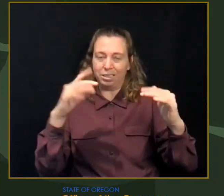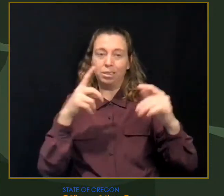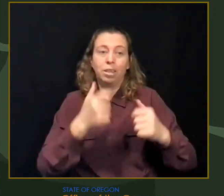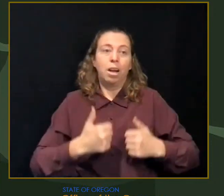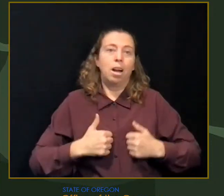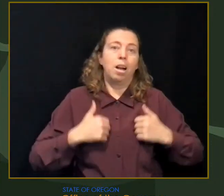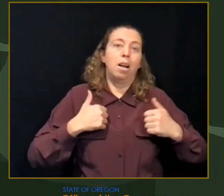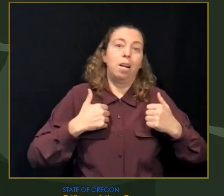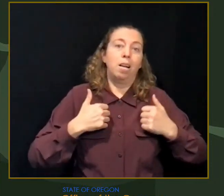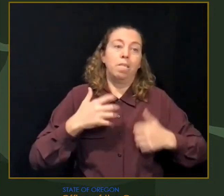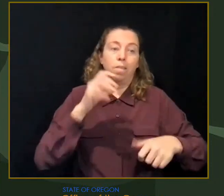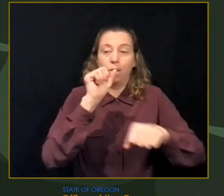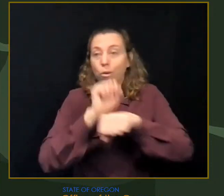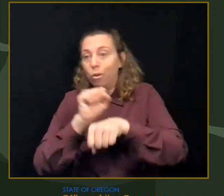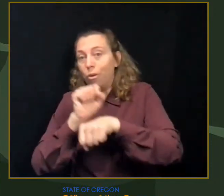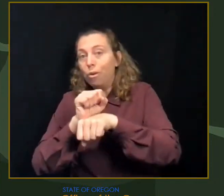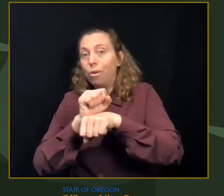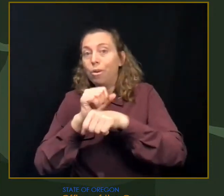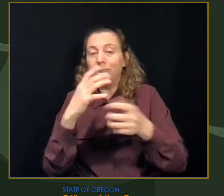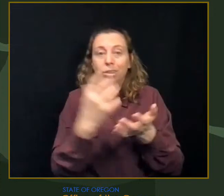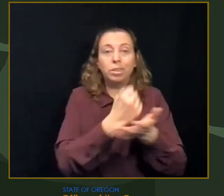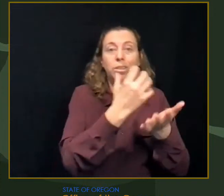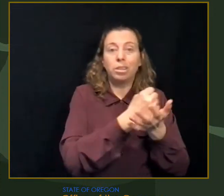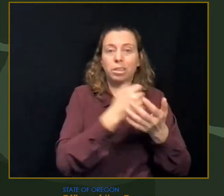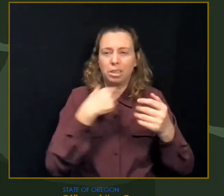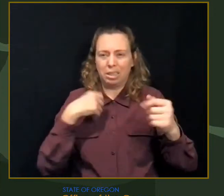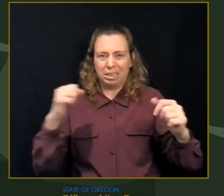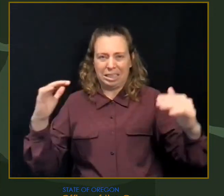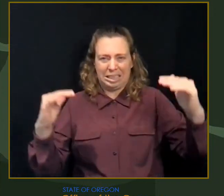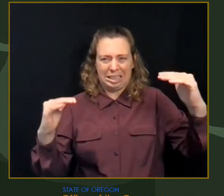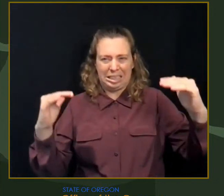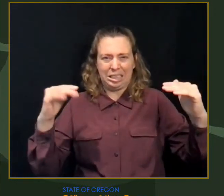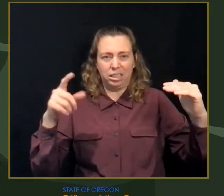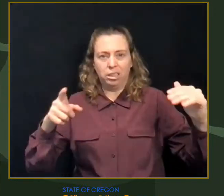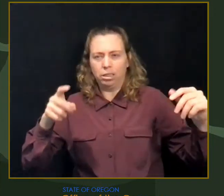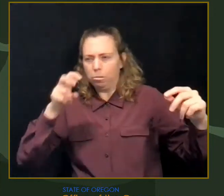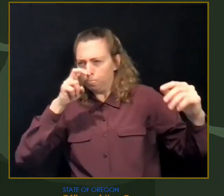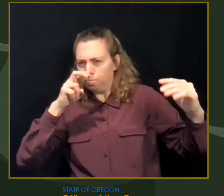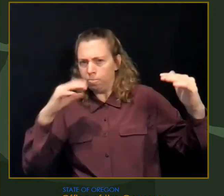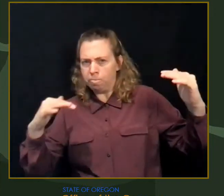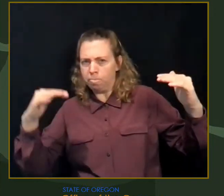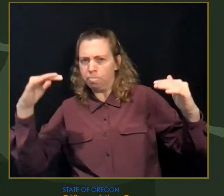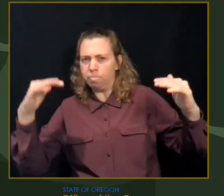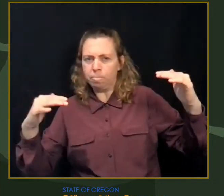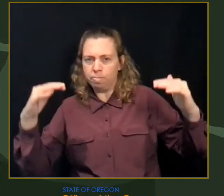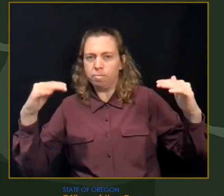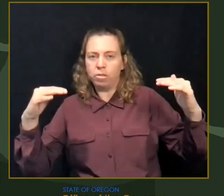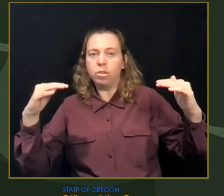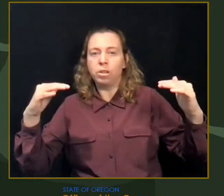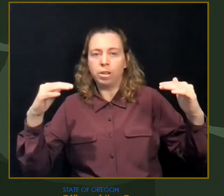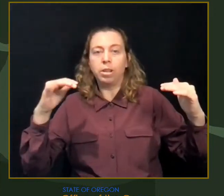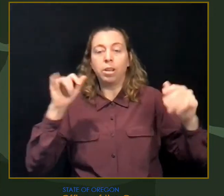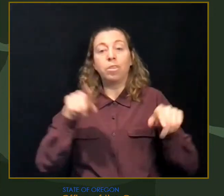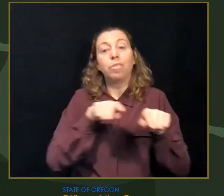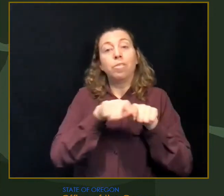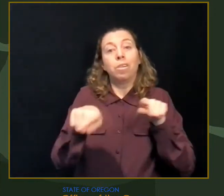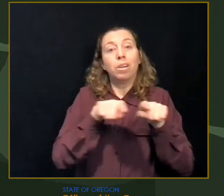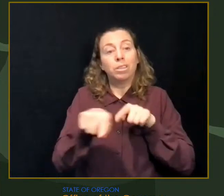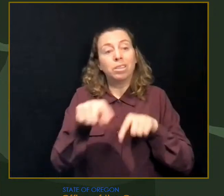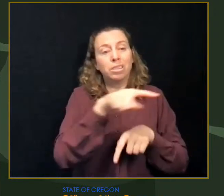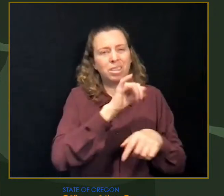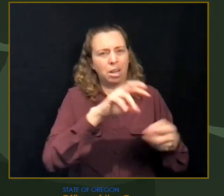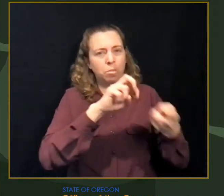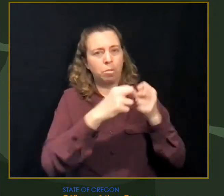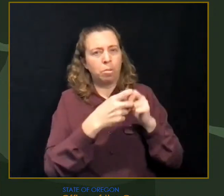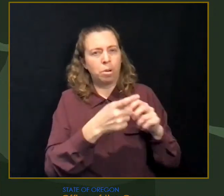balance. And what is different now is that we have the variants in place and we have vaccines. So it is